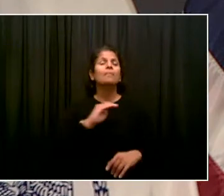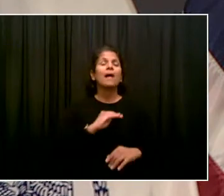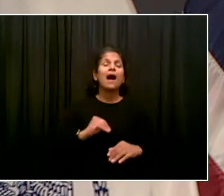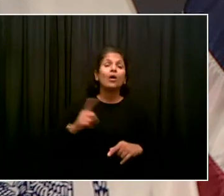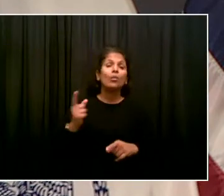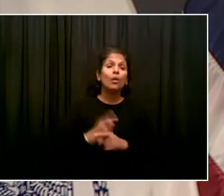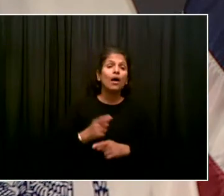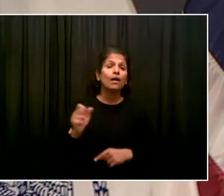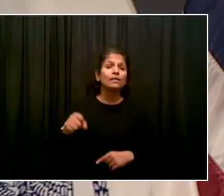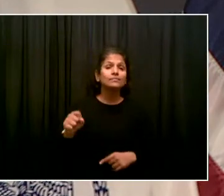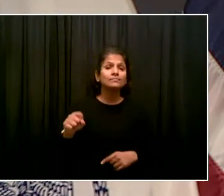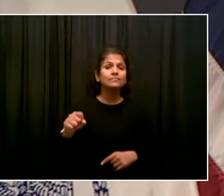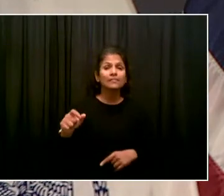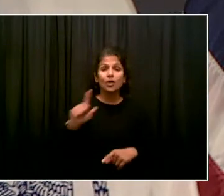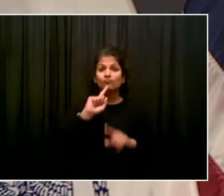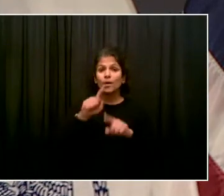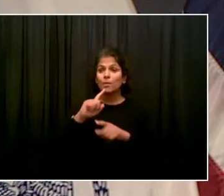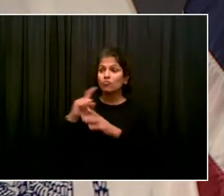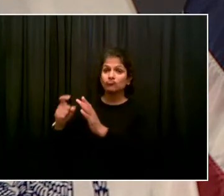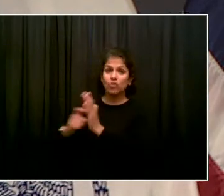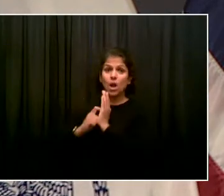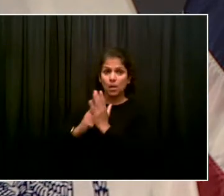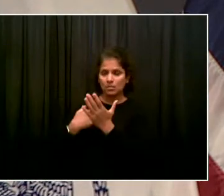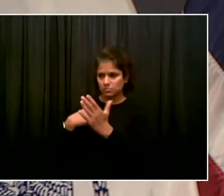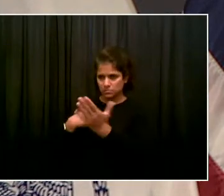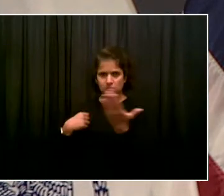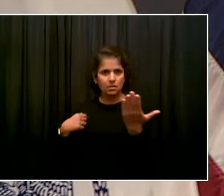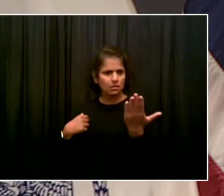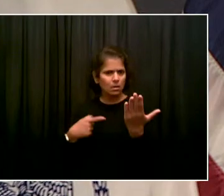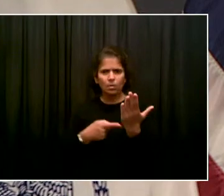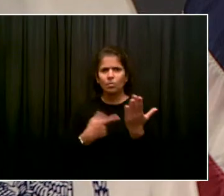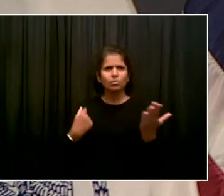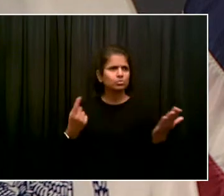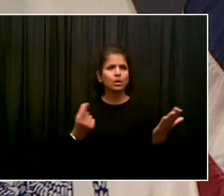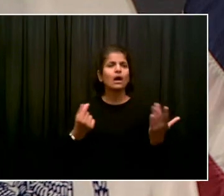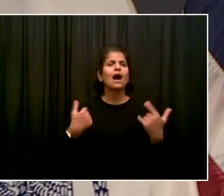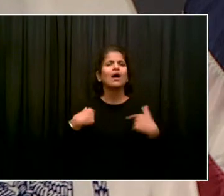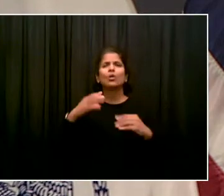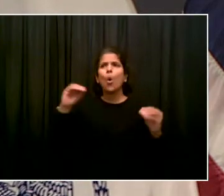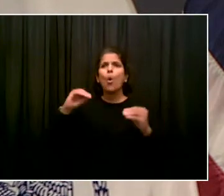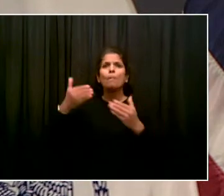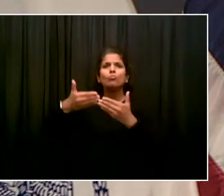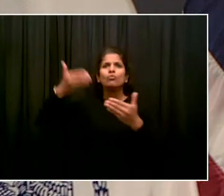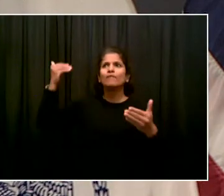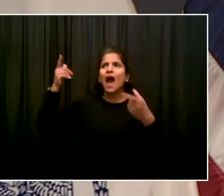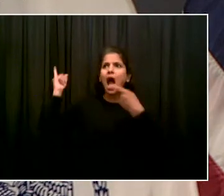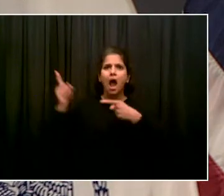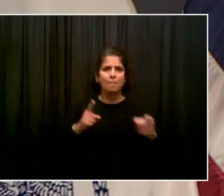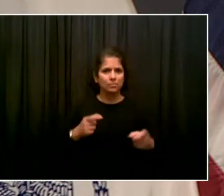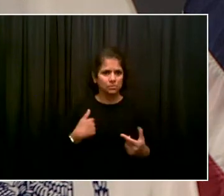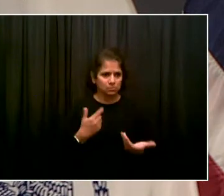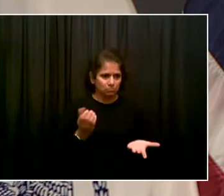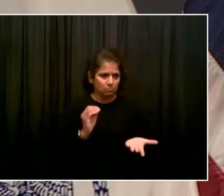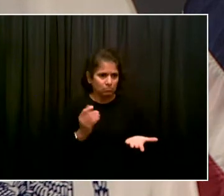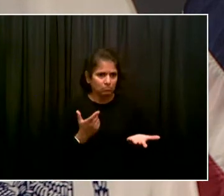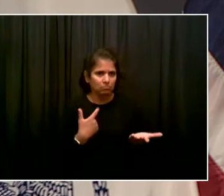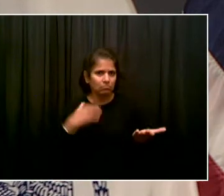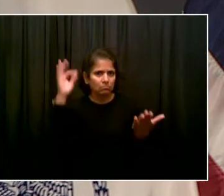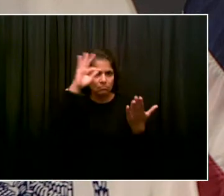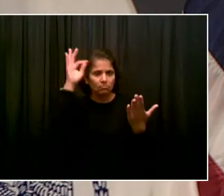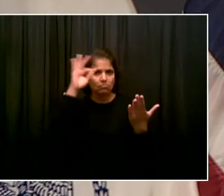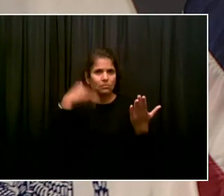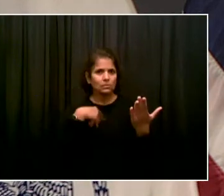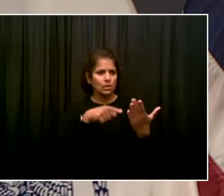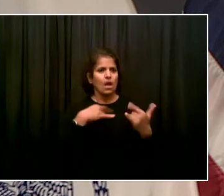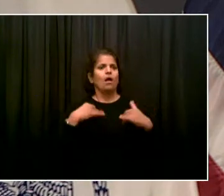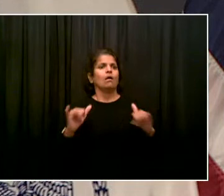before and it didn't follow the history. As these issues have come up, it was important for us to put that formal appeal in,